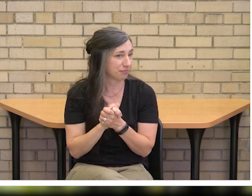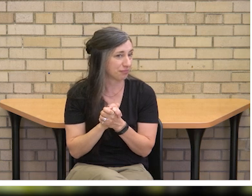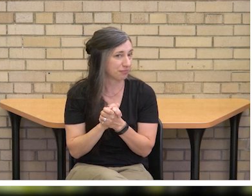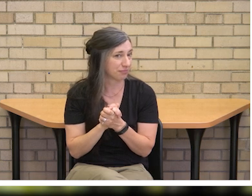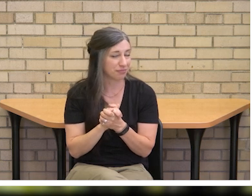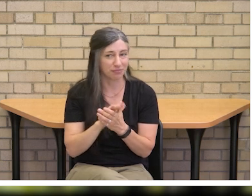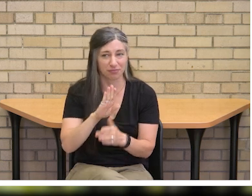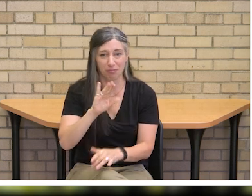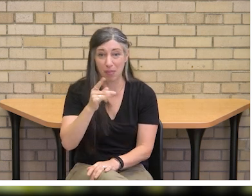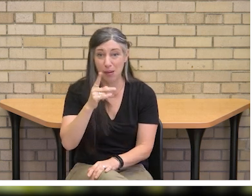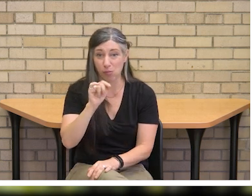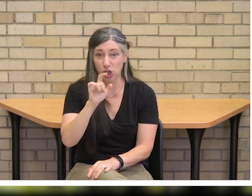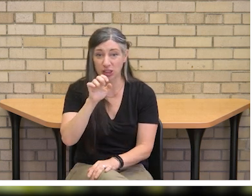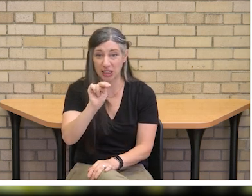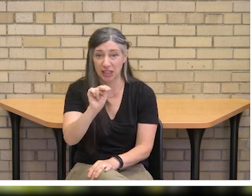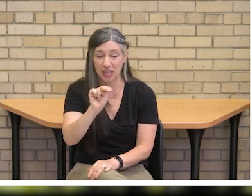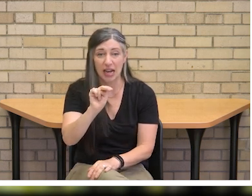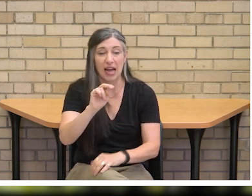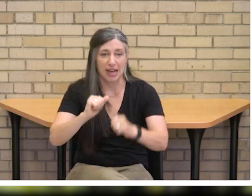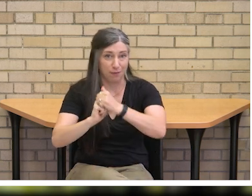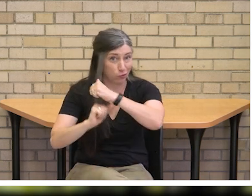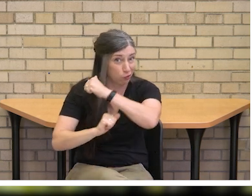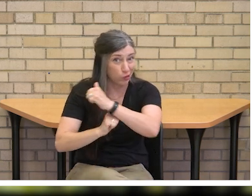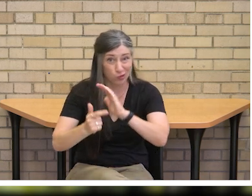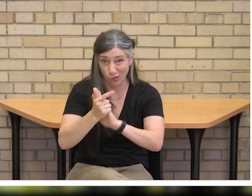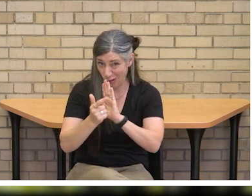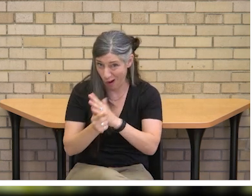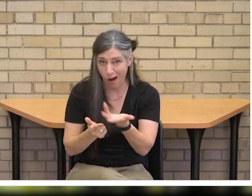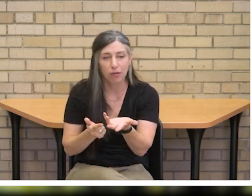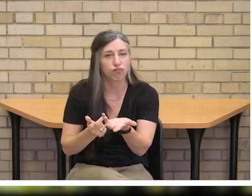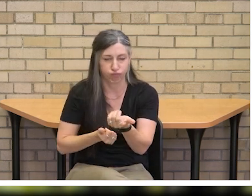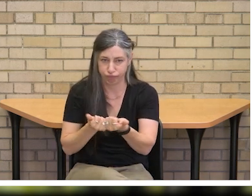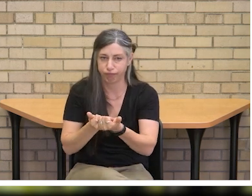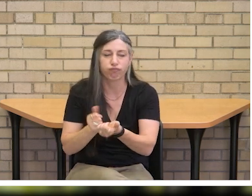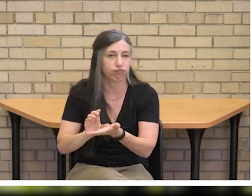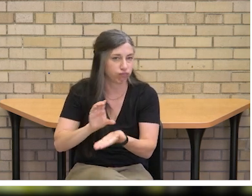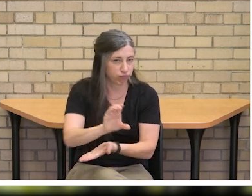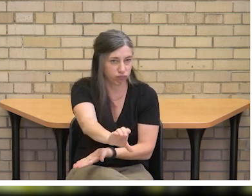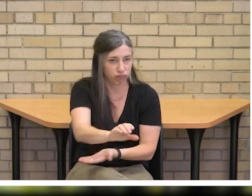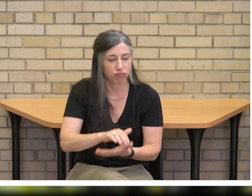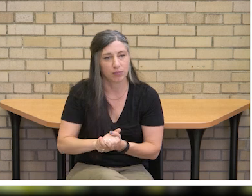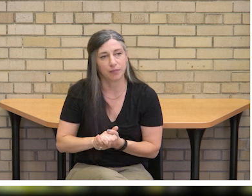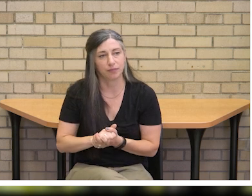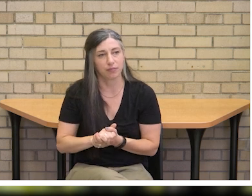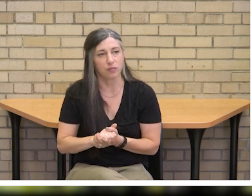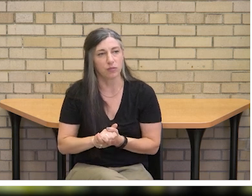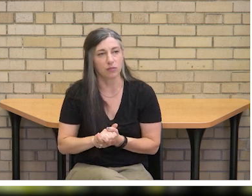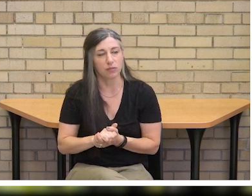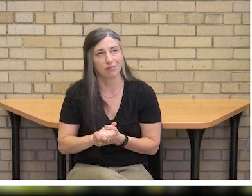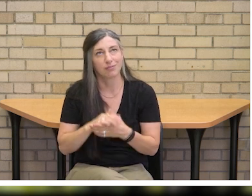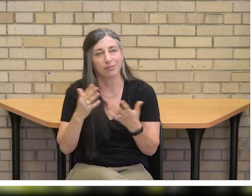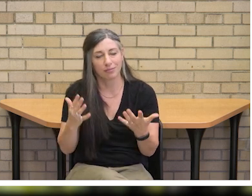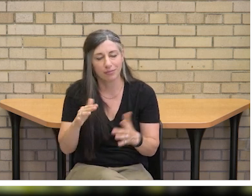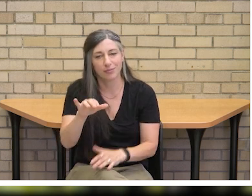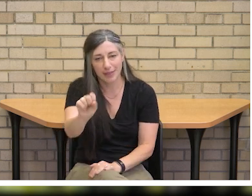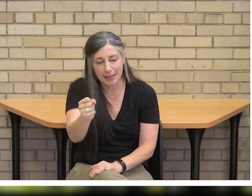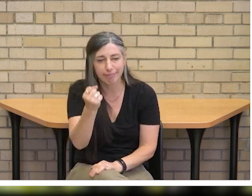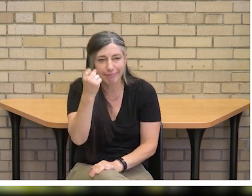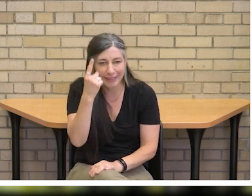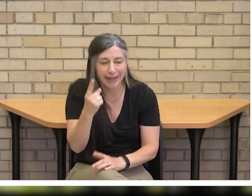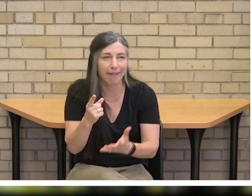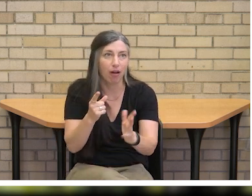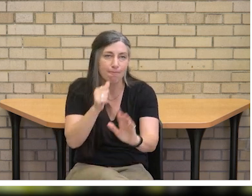bipartisan infrastructure law. So it's great that while we've had to wait to get